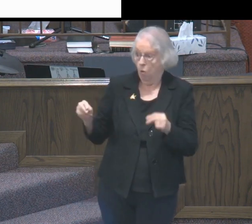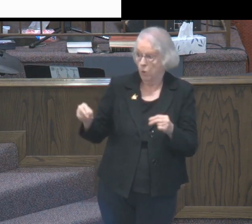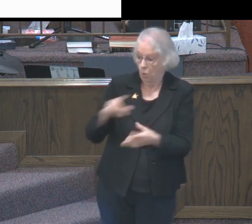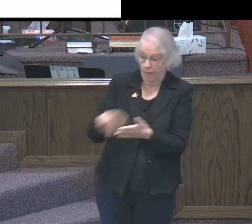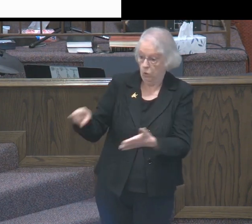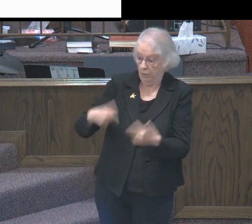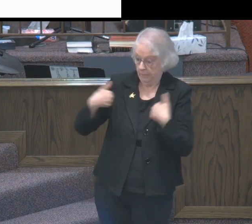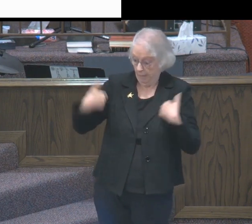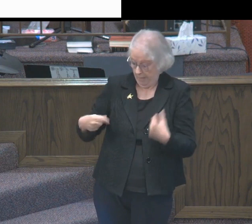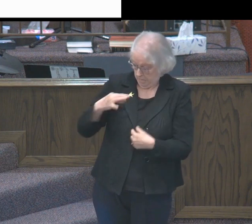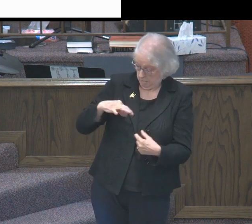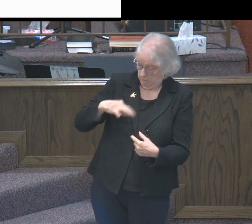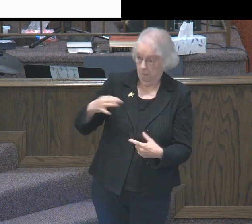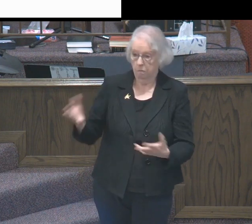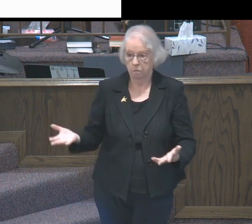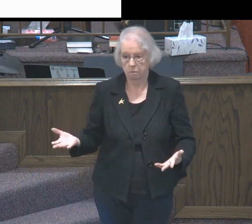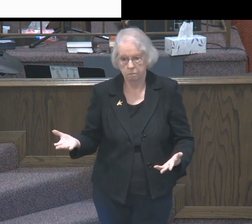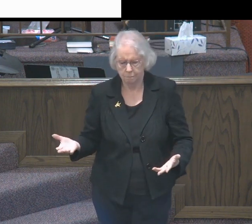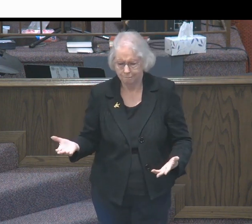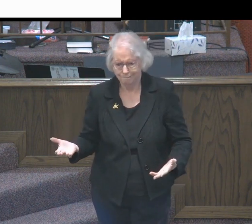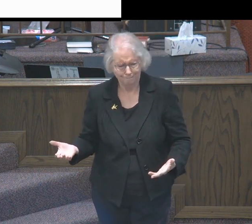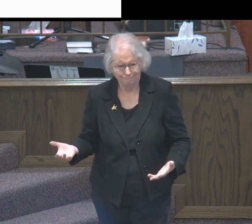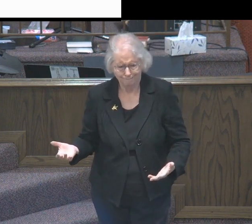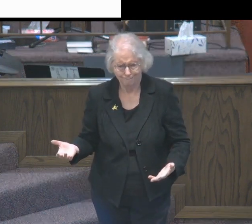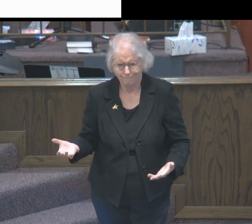keeping my child's cut from getting infected.